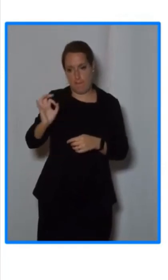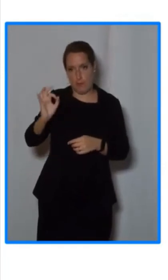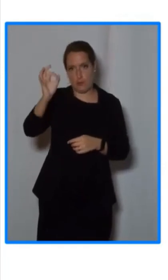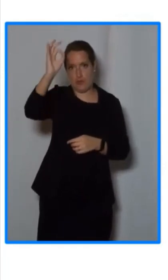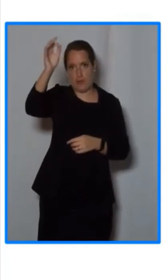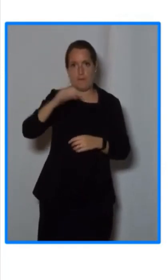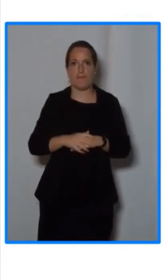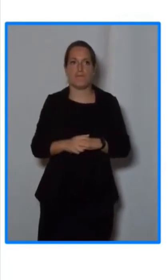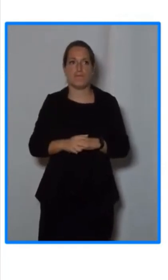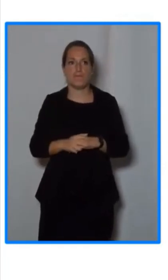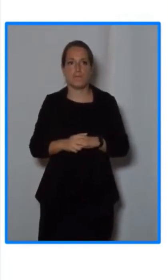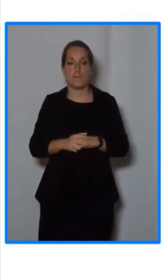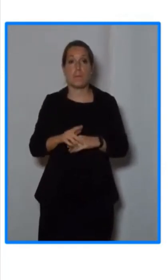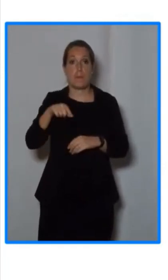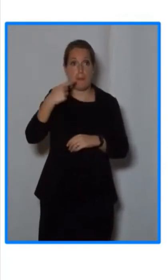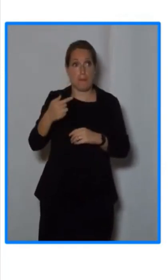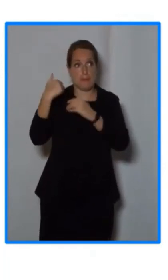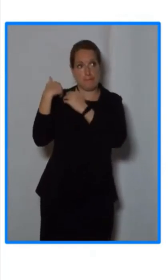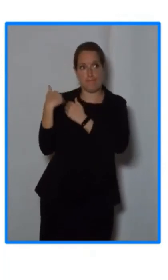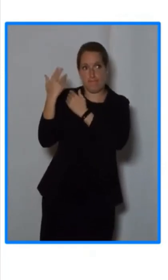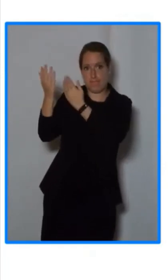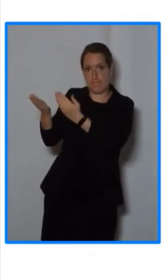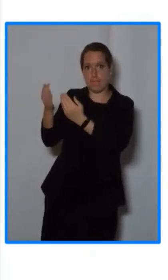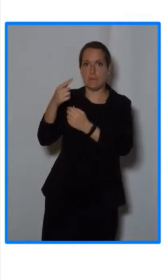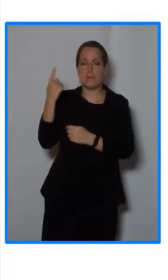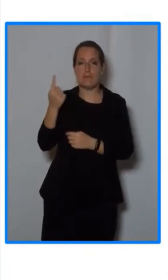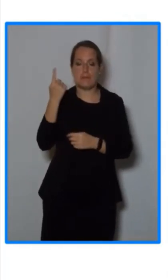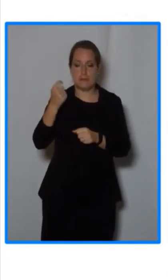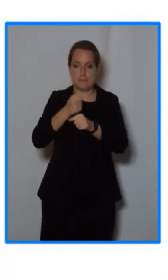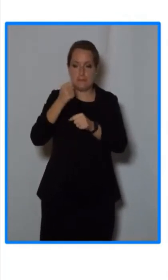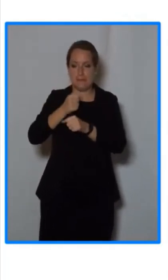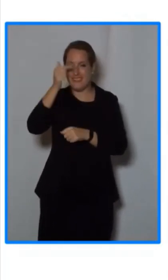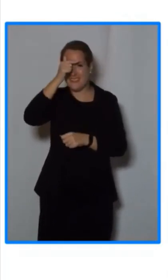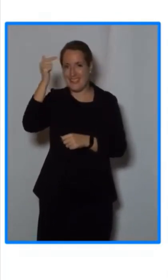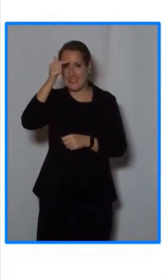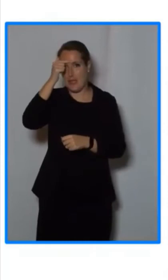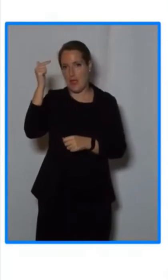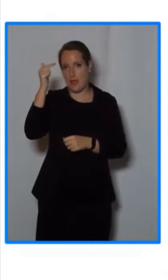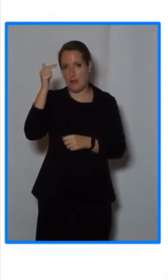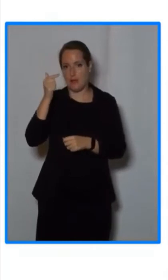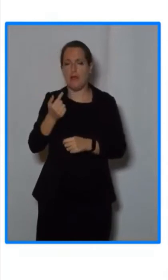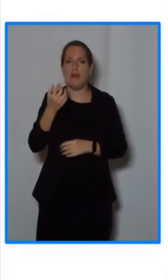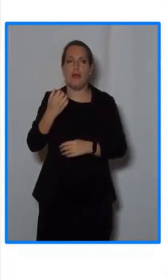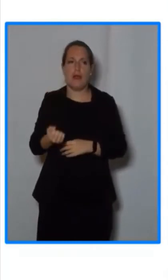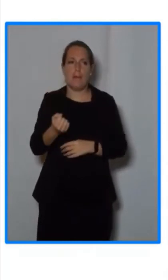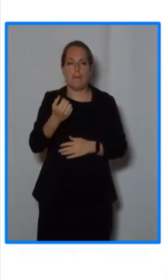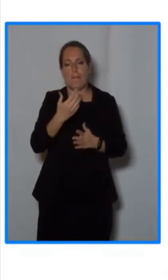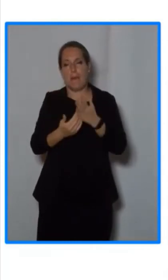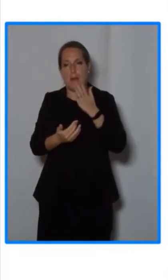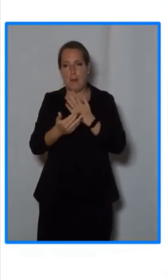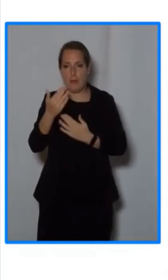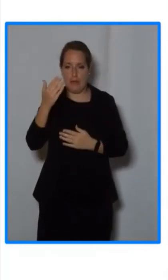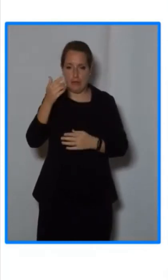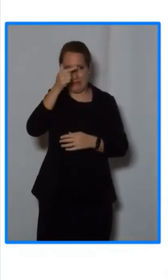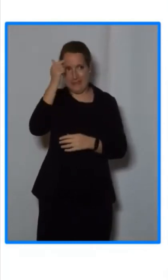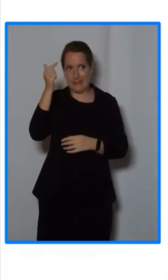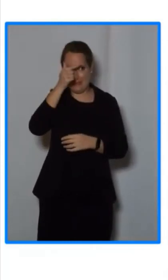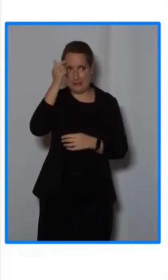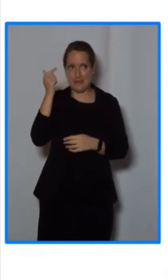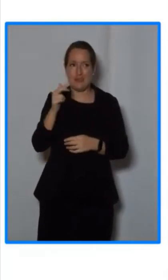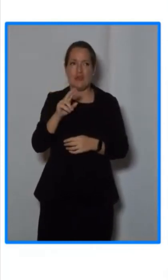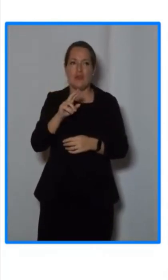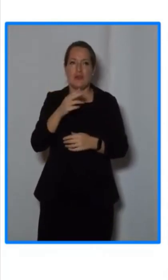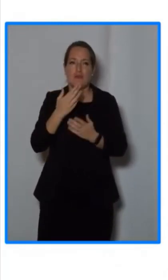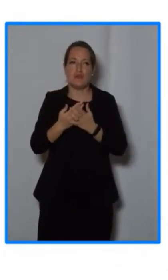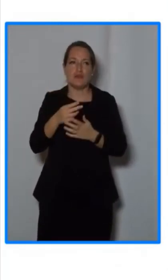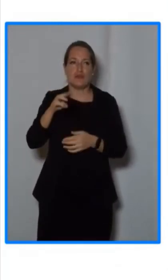Then handing over to testers. Testers have both, automated and manual testing processes for VCAC validation, and for them as well,